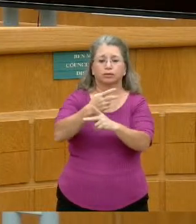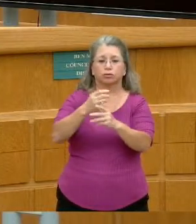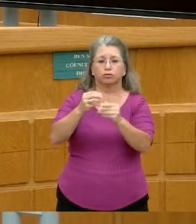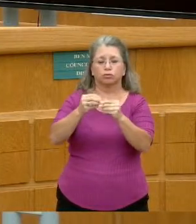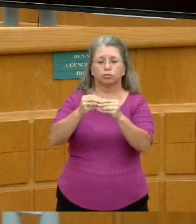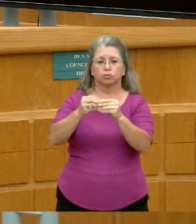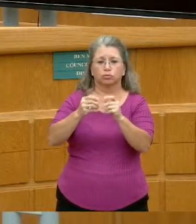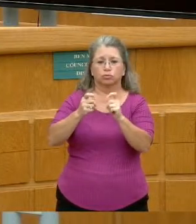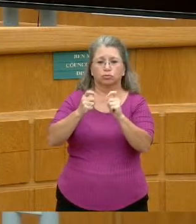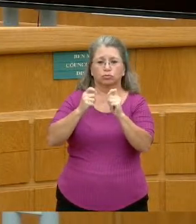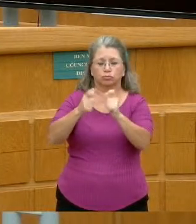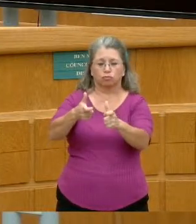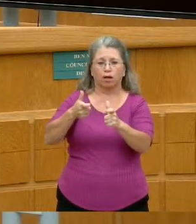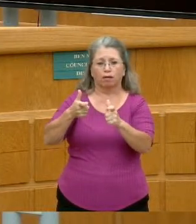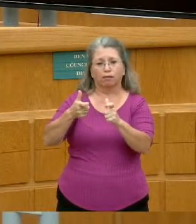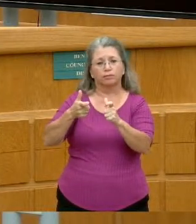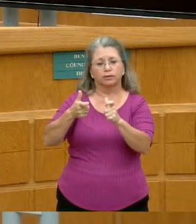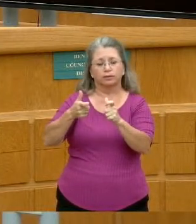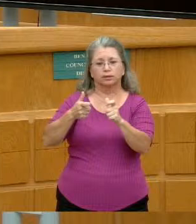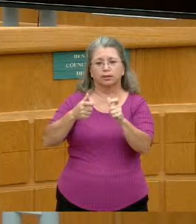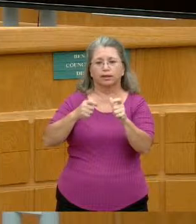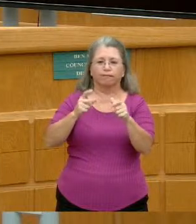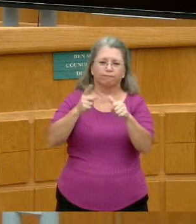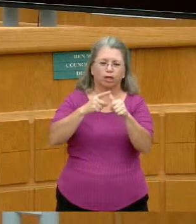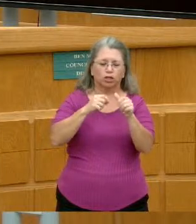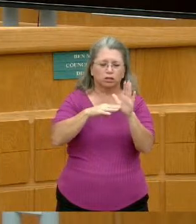sudden everything starts to skyrocket.